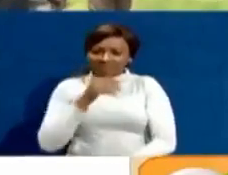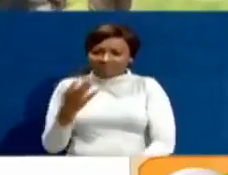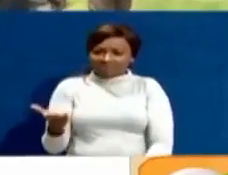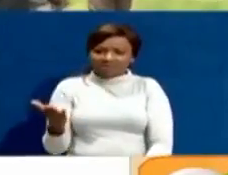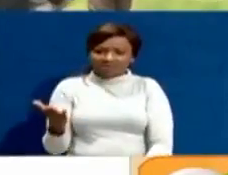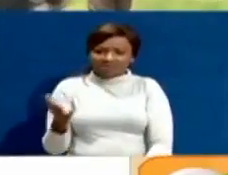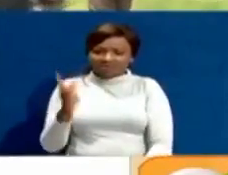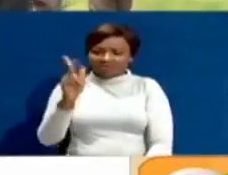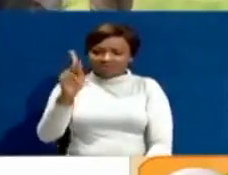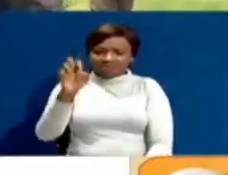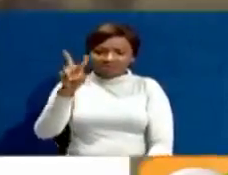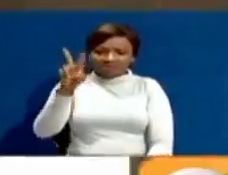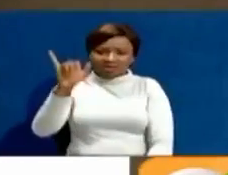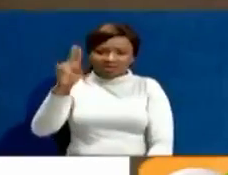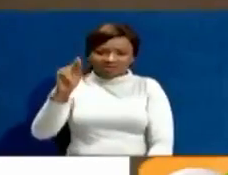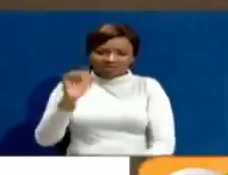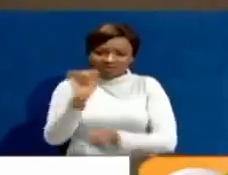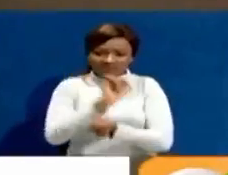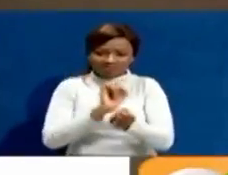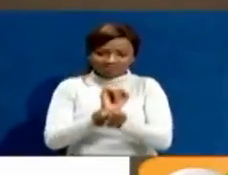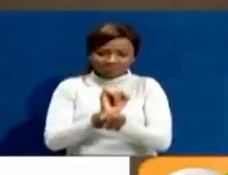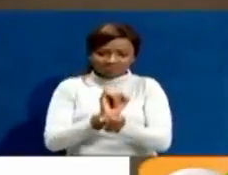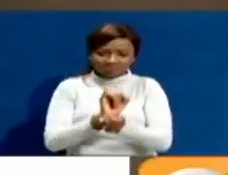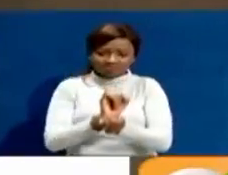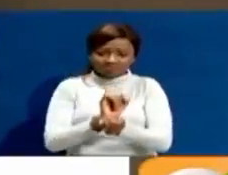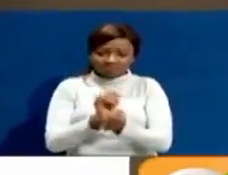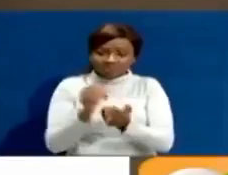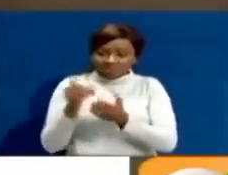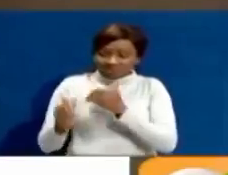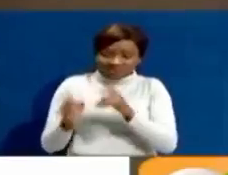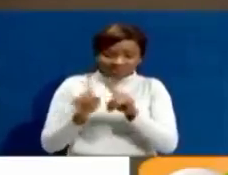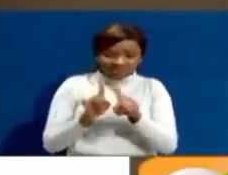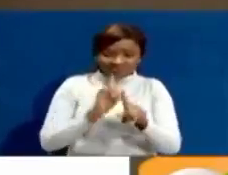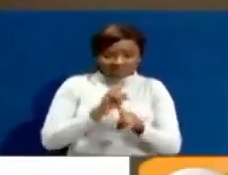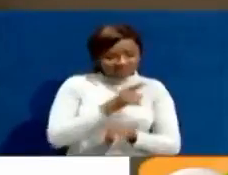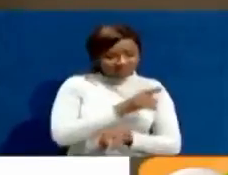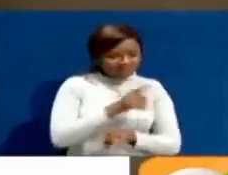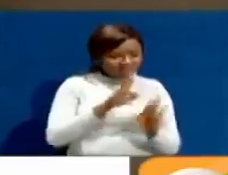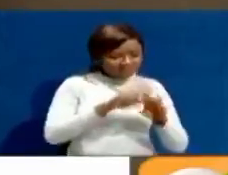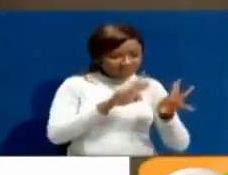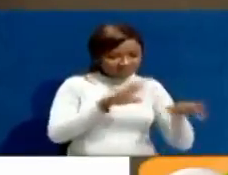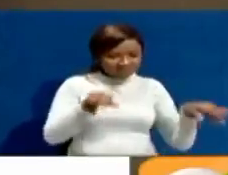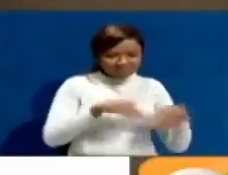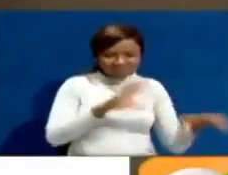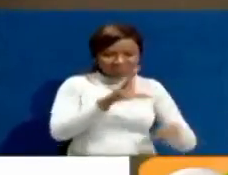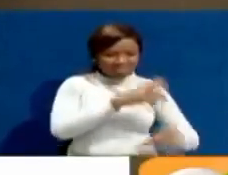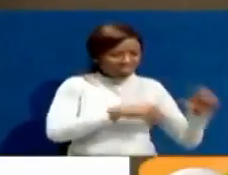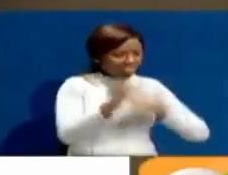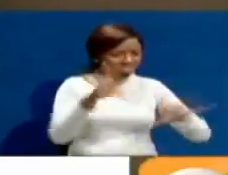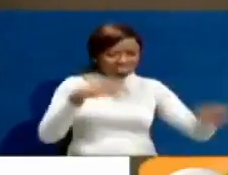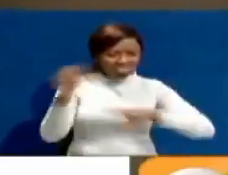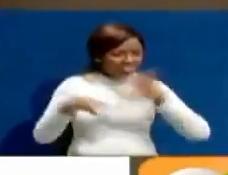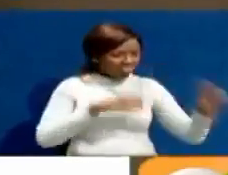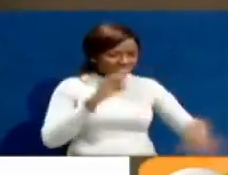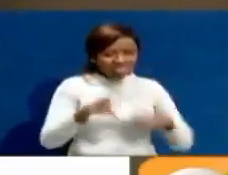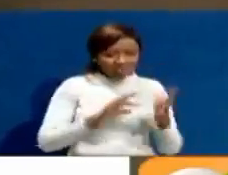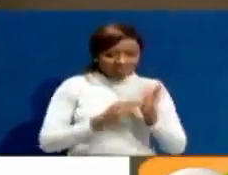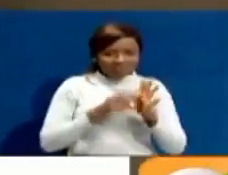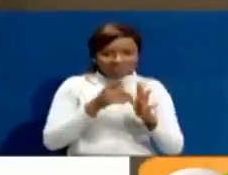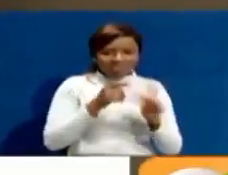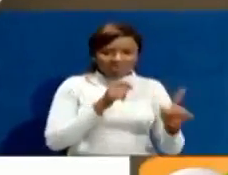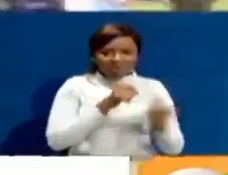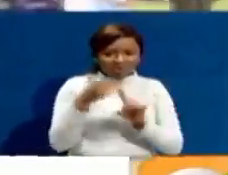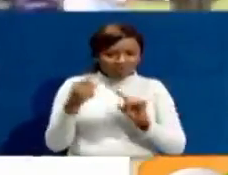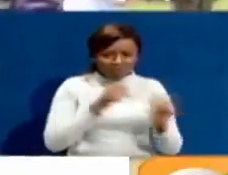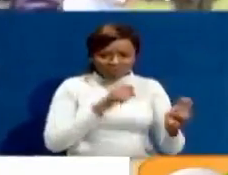ndani na amefungwa na kamba. The neighbors also reported a sitting room in disarray, raising the possibility of a struggle